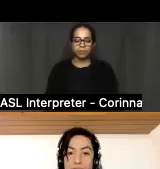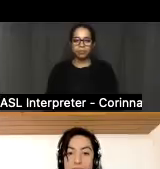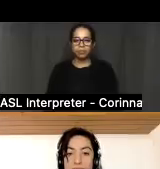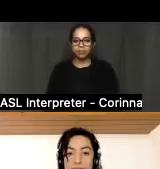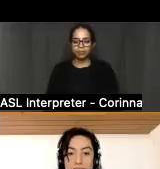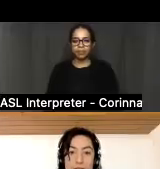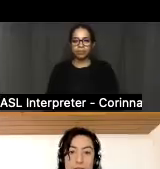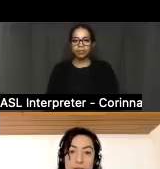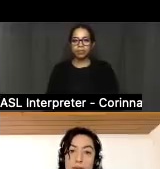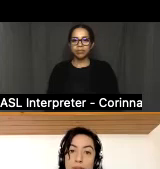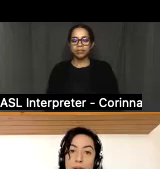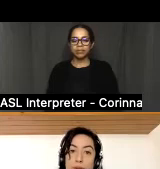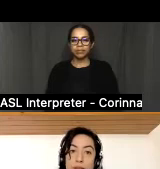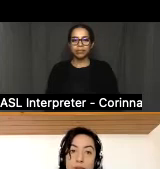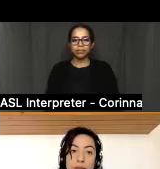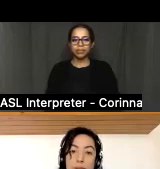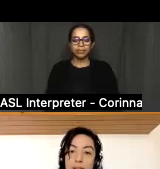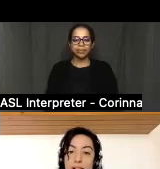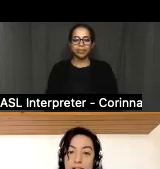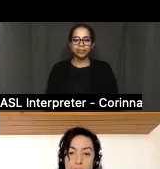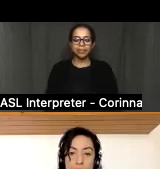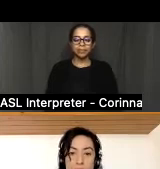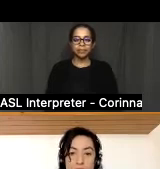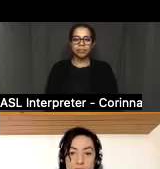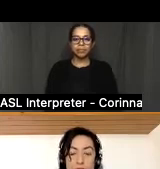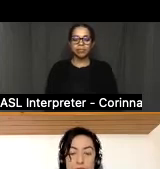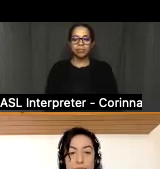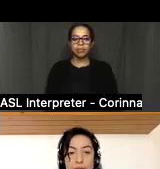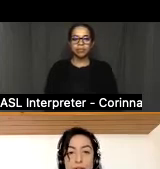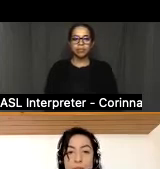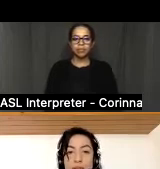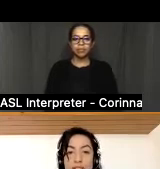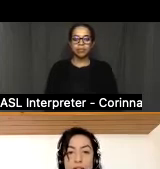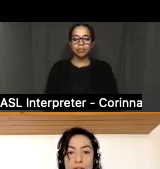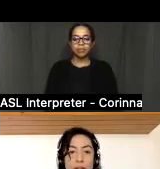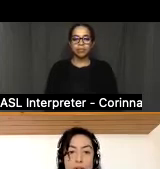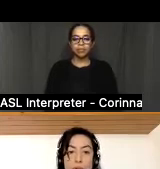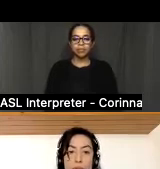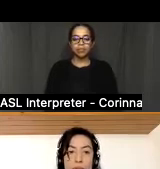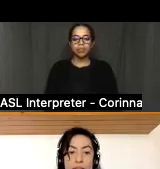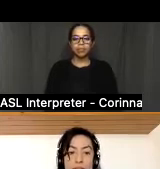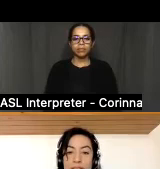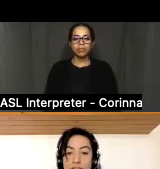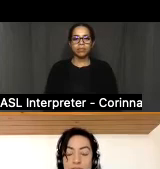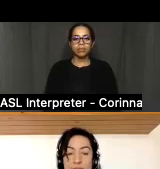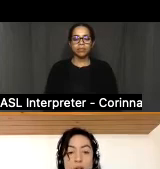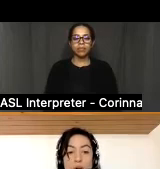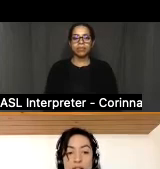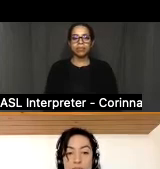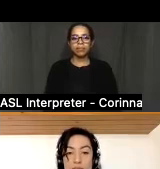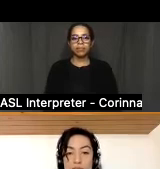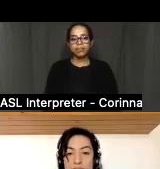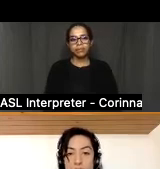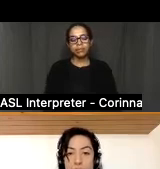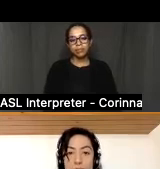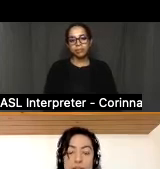ritmo de conversación. Si tiene alguna pregunta o alguna duda con esta tecnología, por favor comuníqueselo al grupo completo a través del chat o a